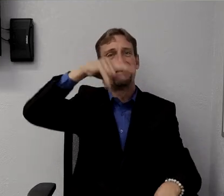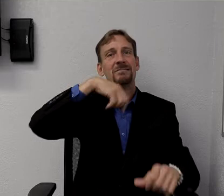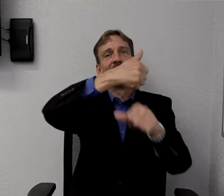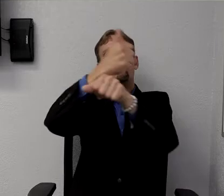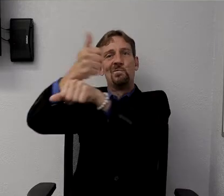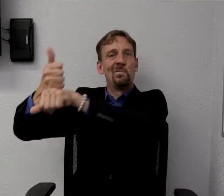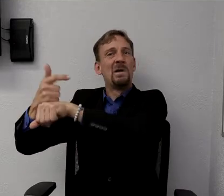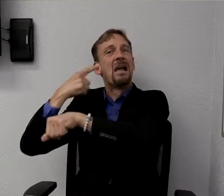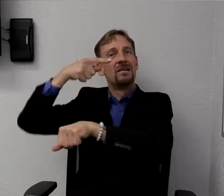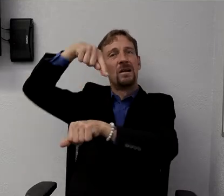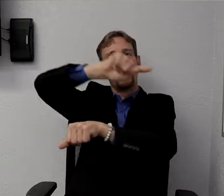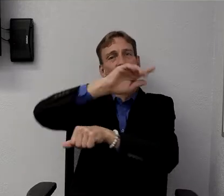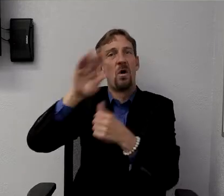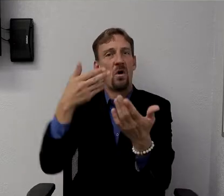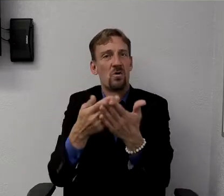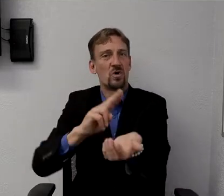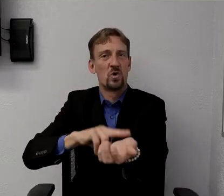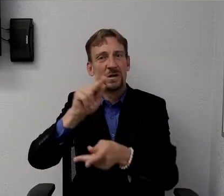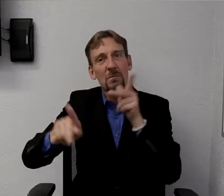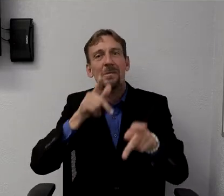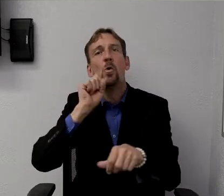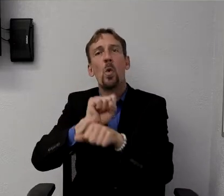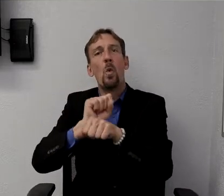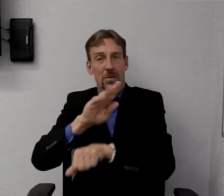the community just is